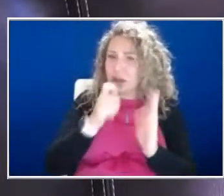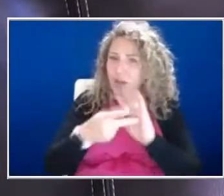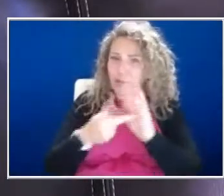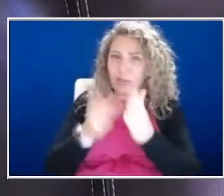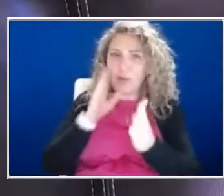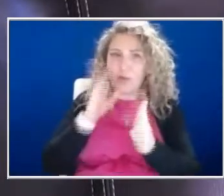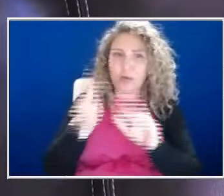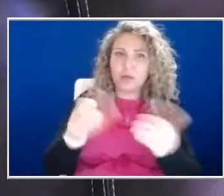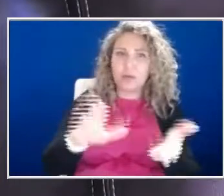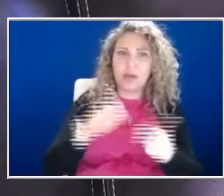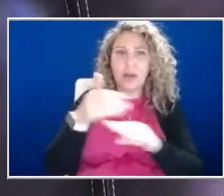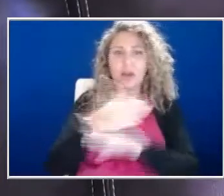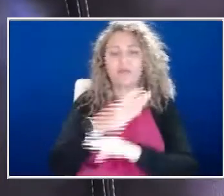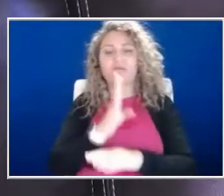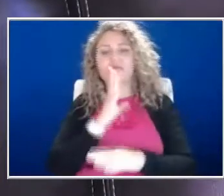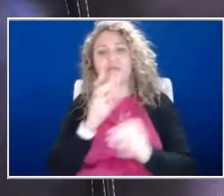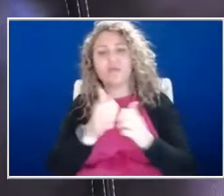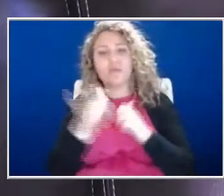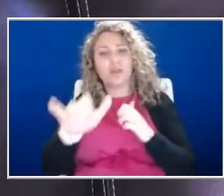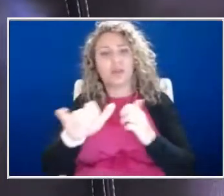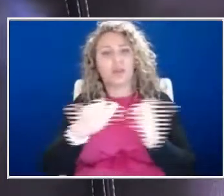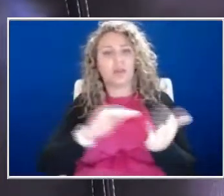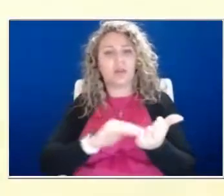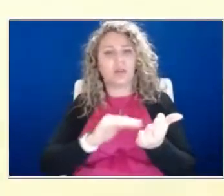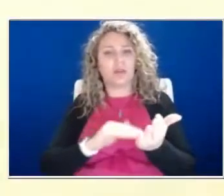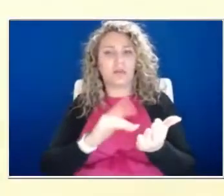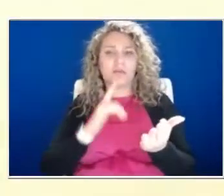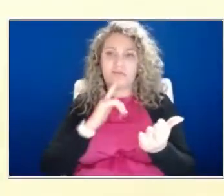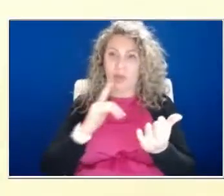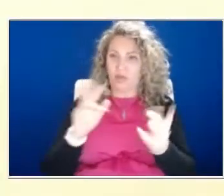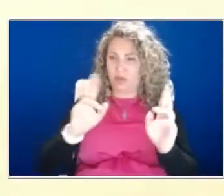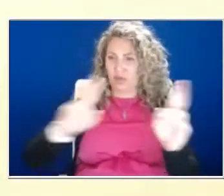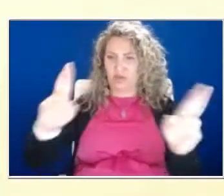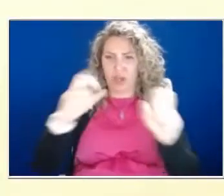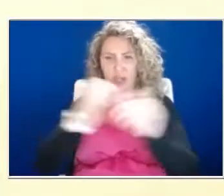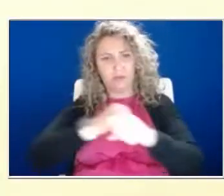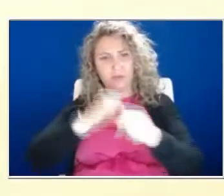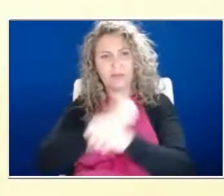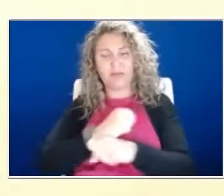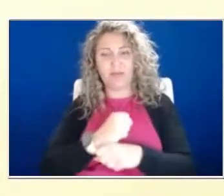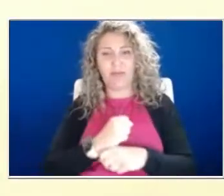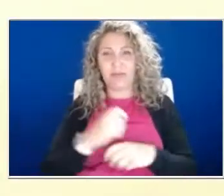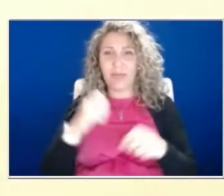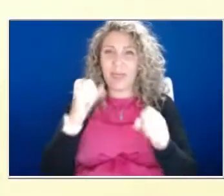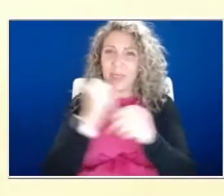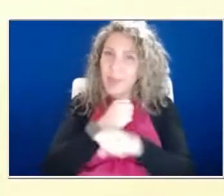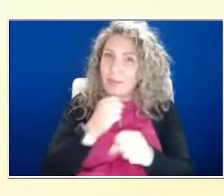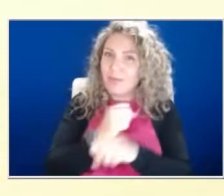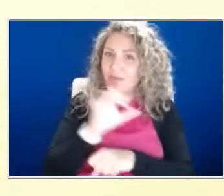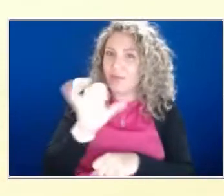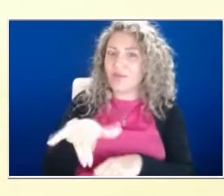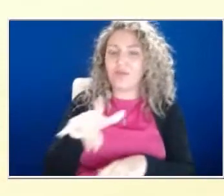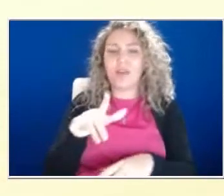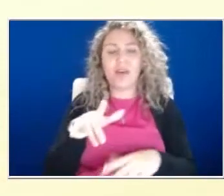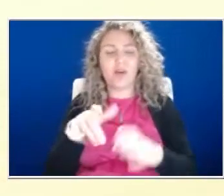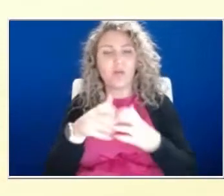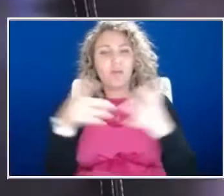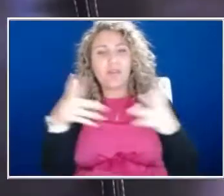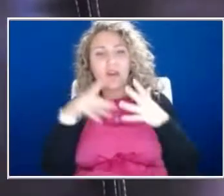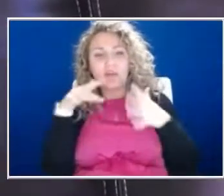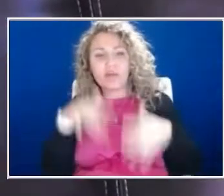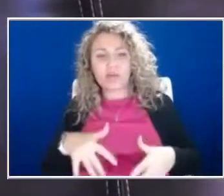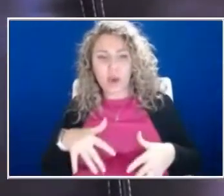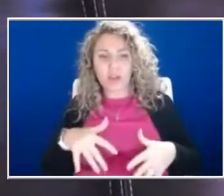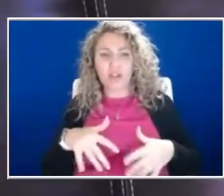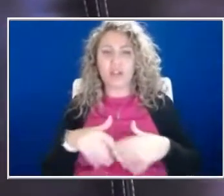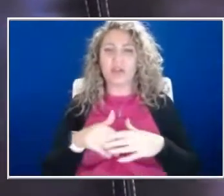physician, I came out of it with a vengeance to fight. A decision to fight that didn't come without bouts of depression. I do remember telling